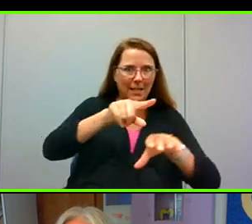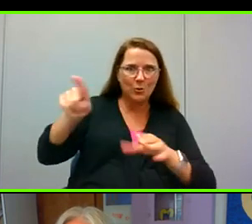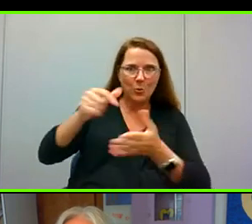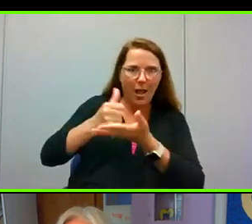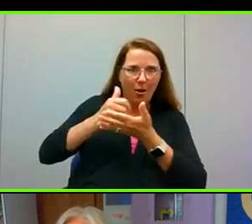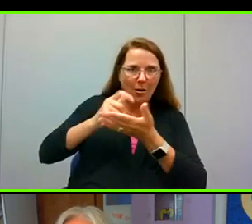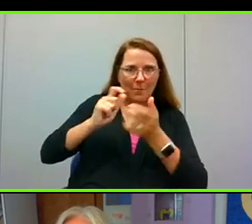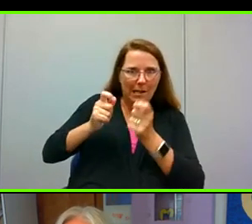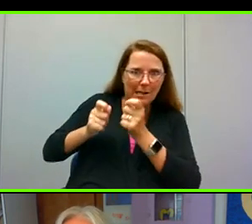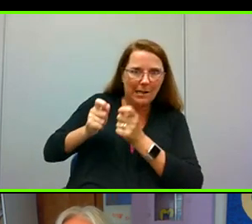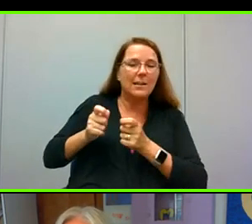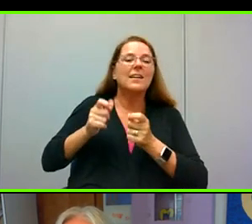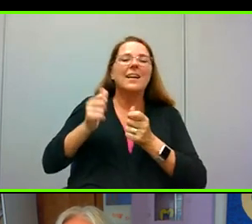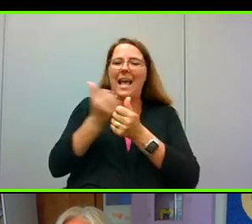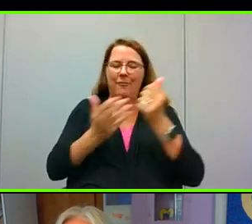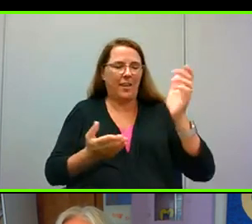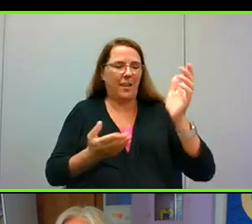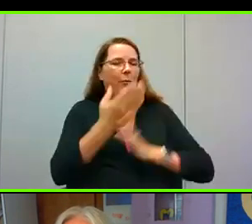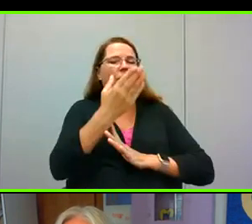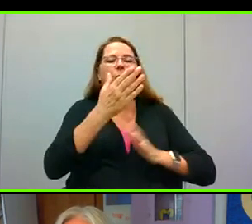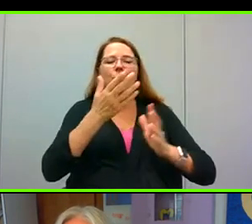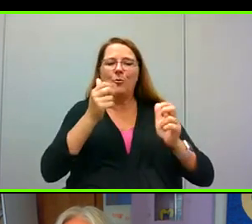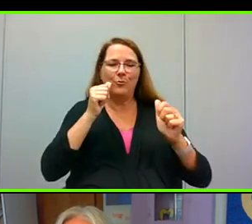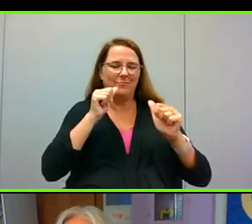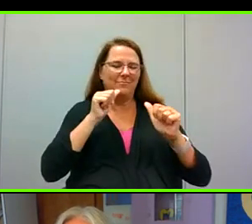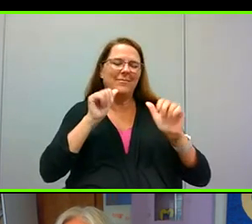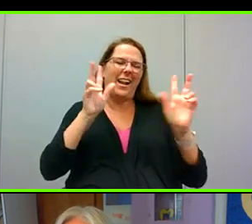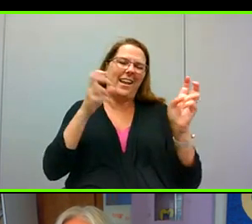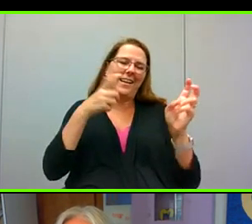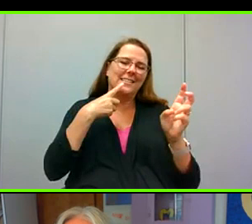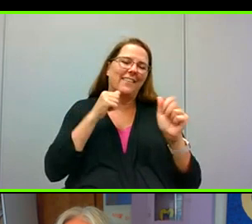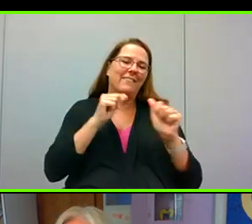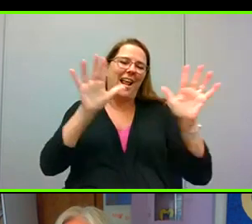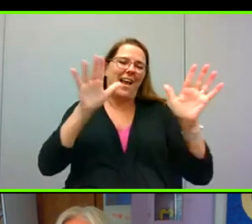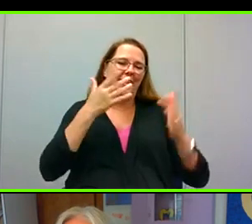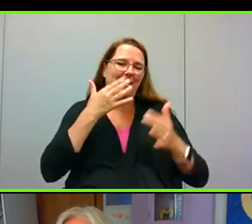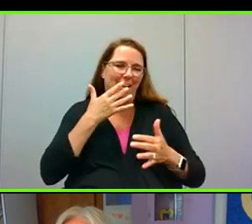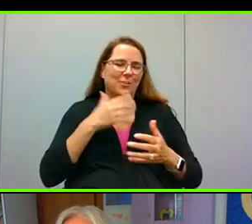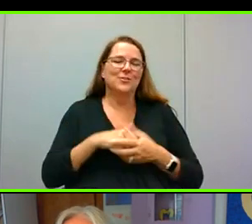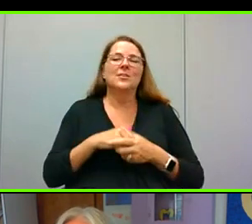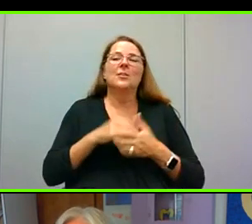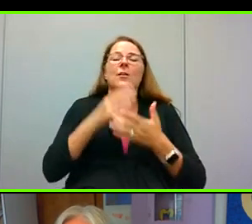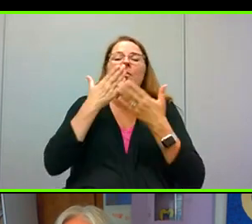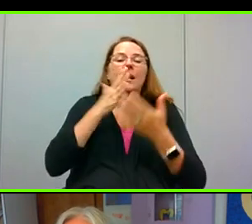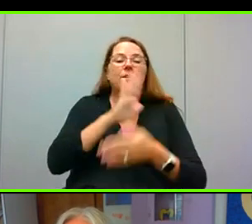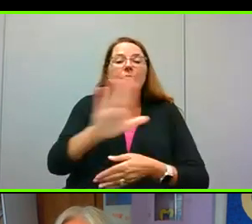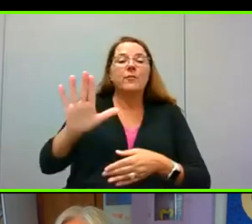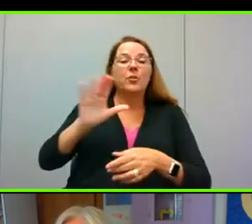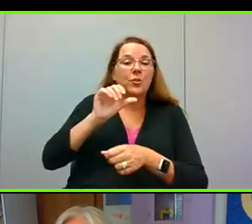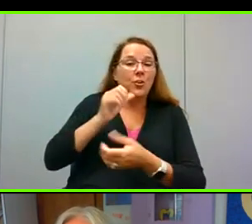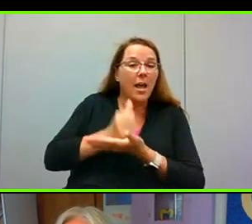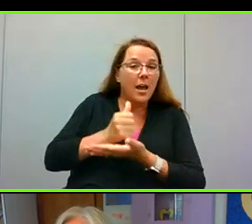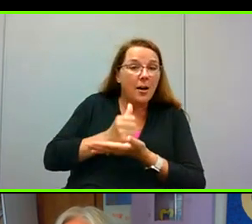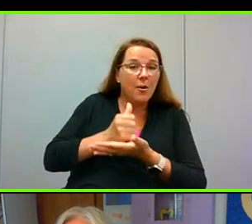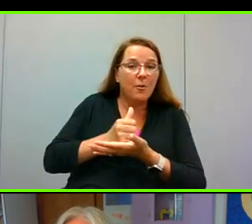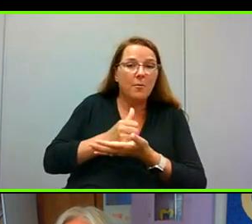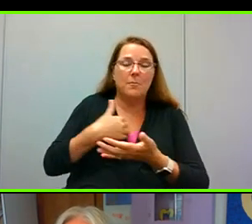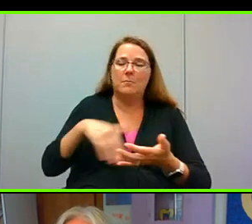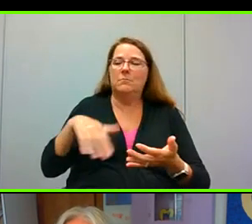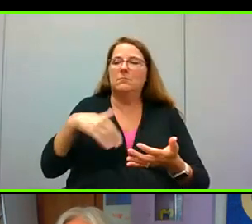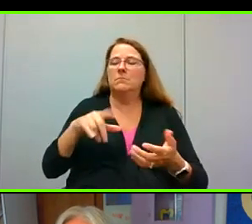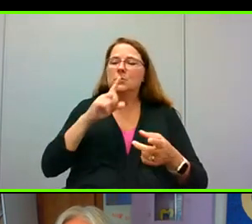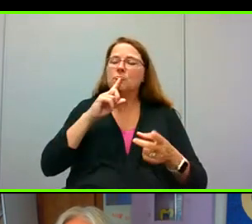us with, everything went through with, as I noted, with flying colors. And thank you all so much for your help. It really